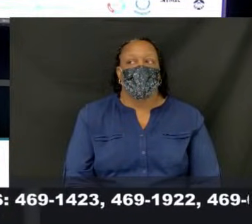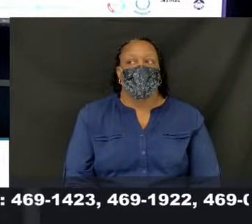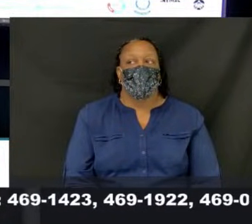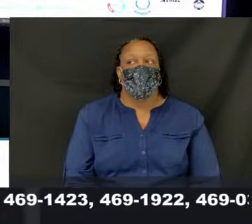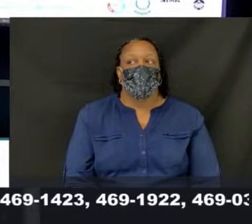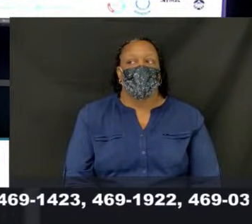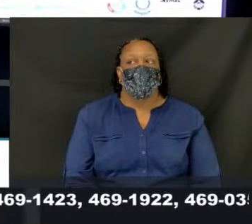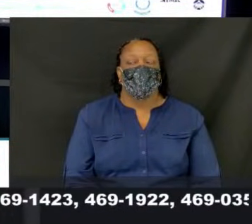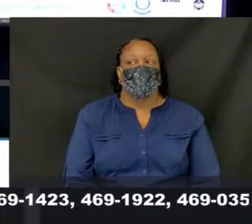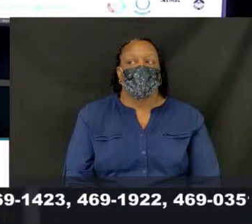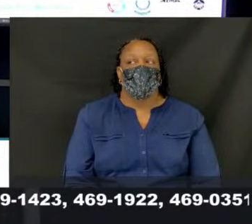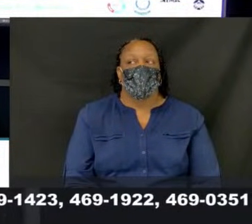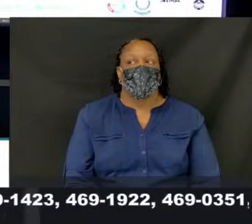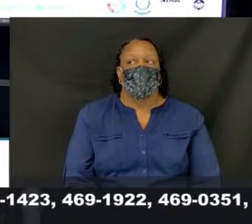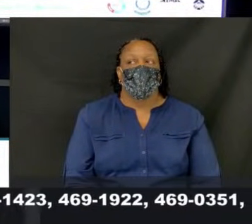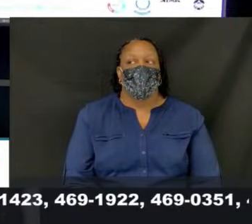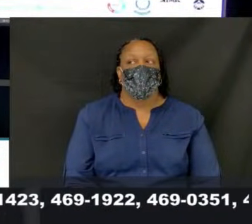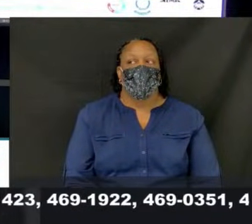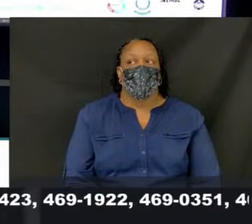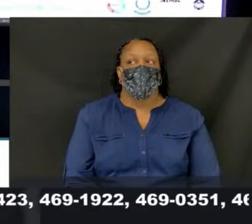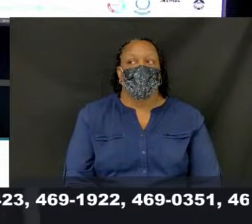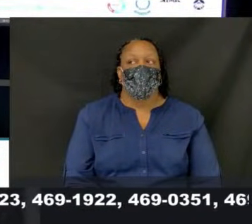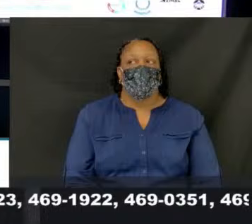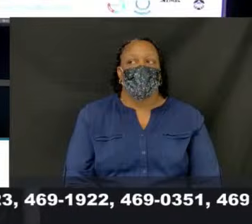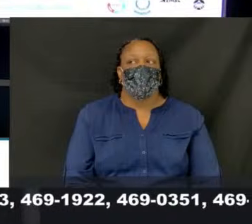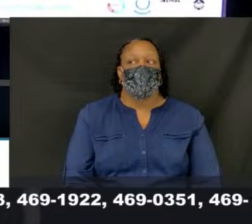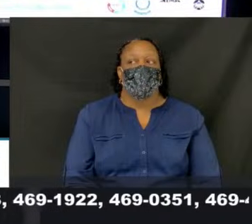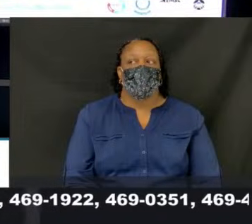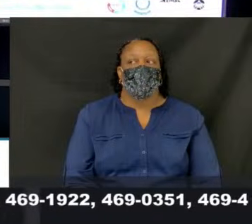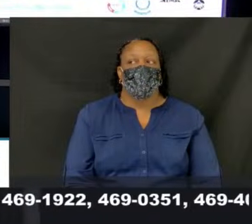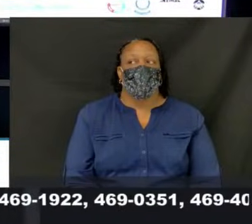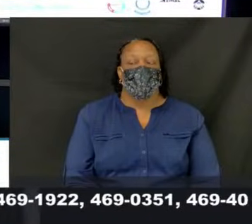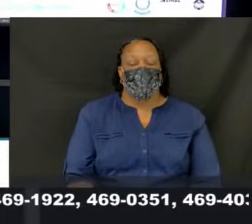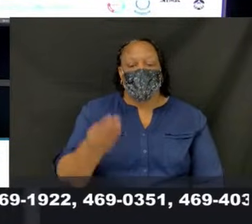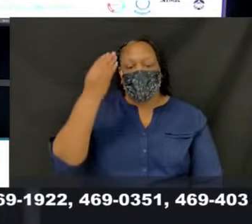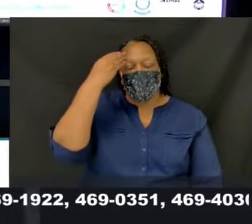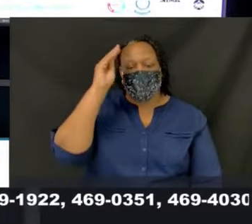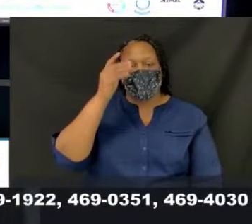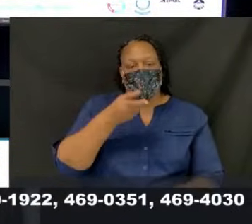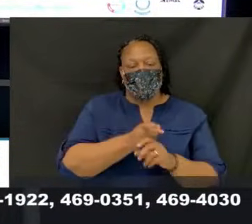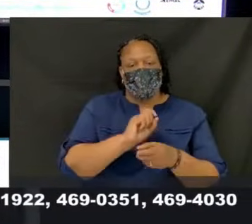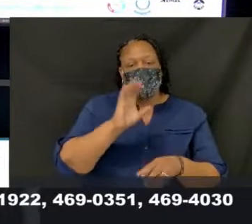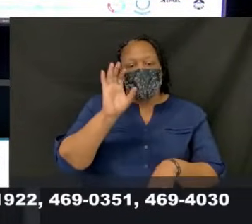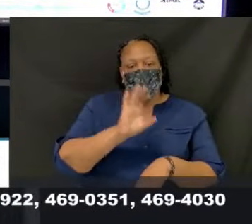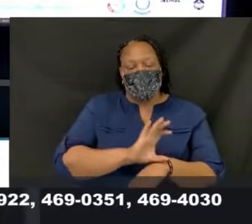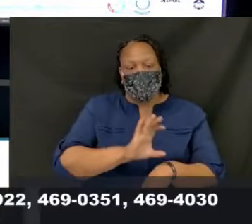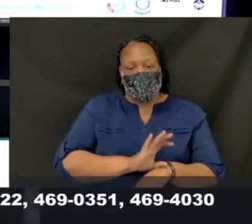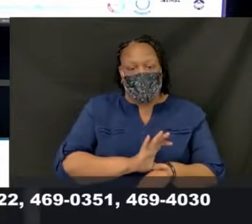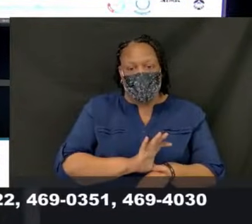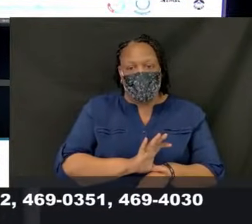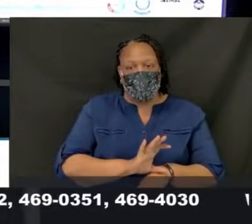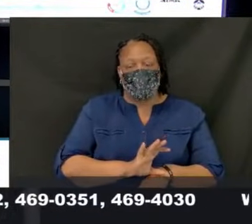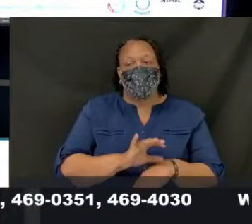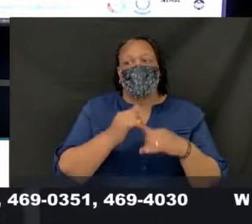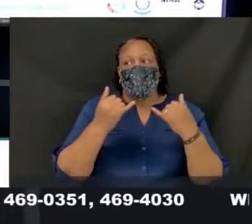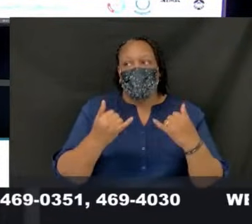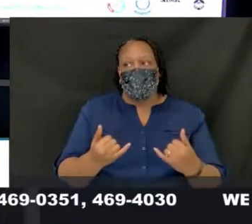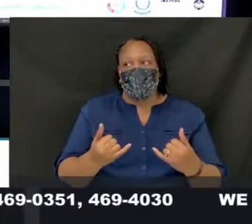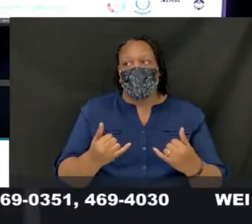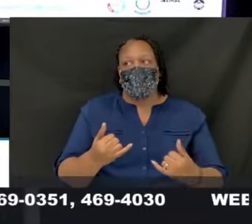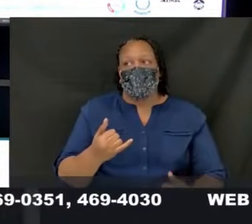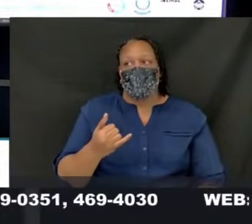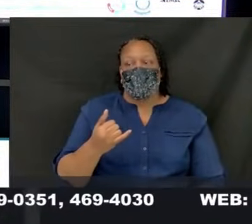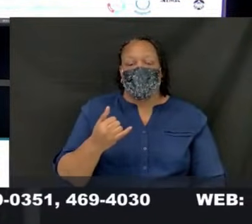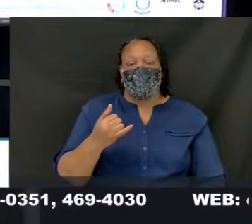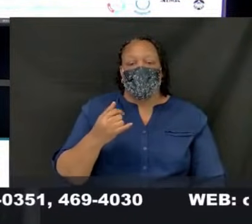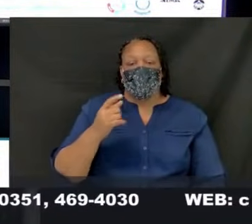persons foremost speaking out against about the moral